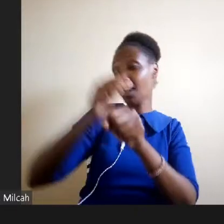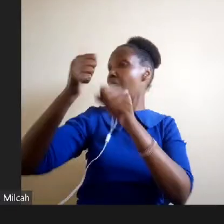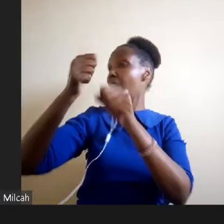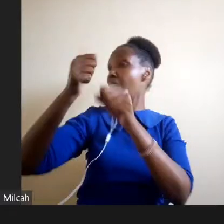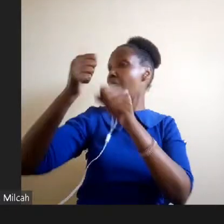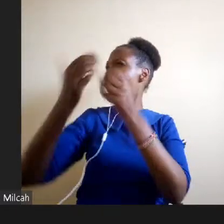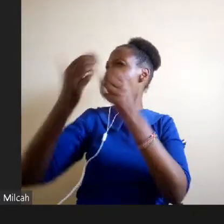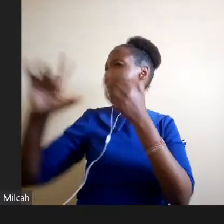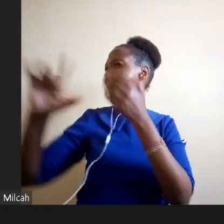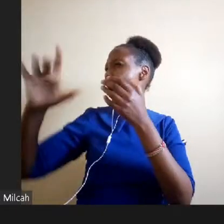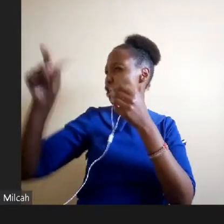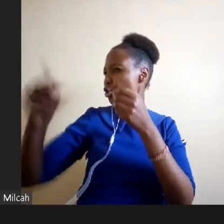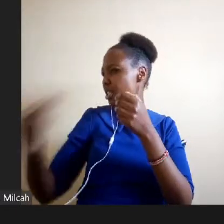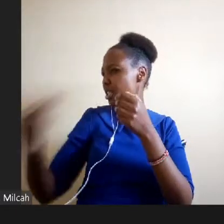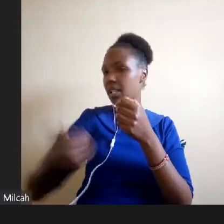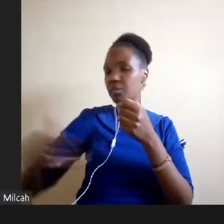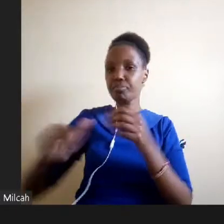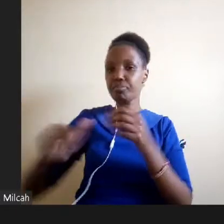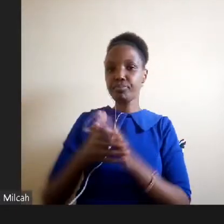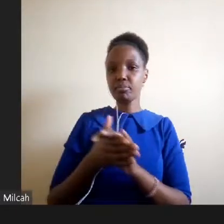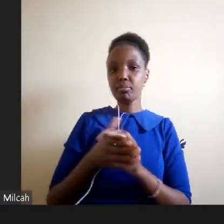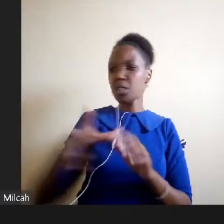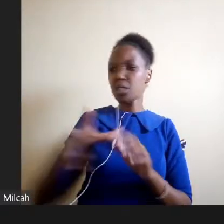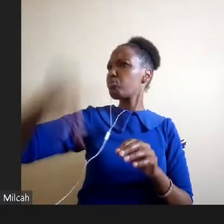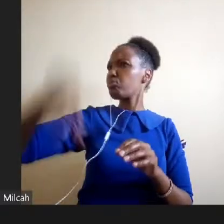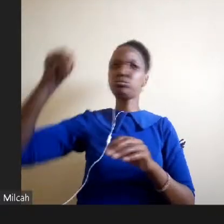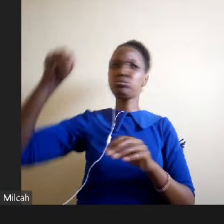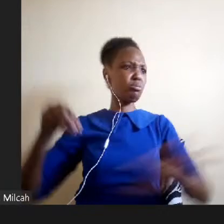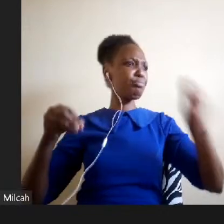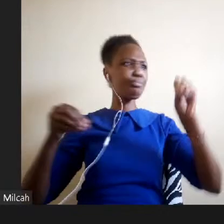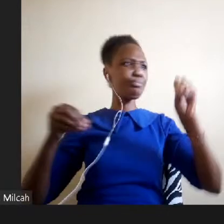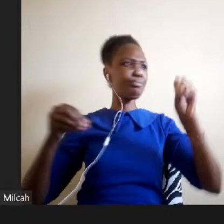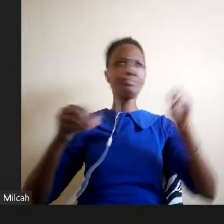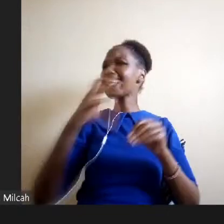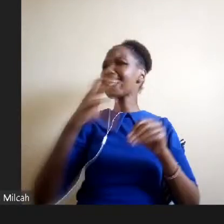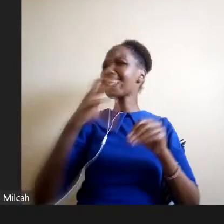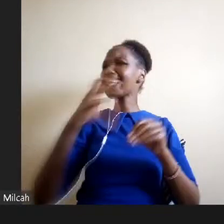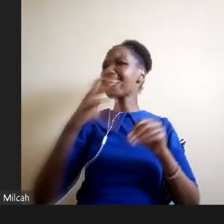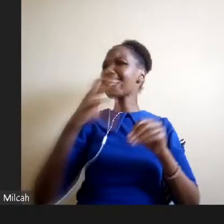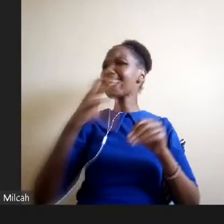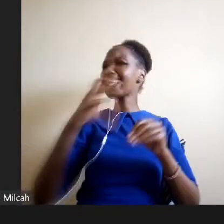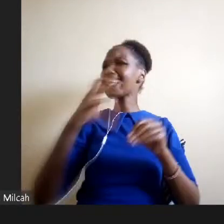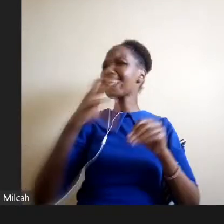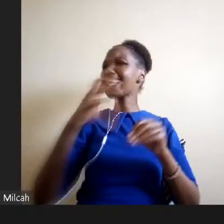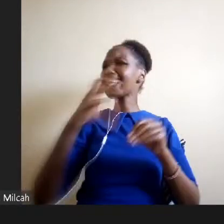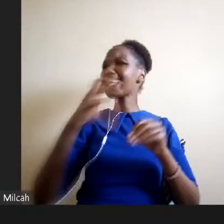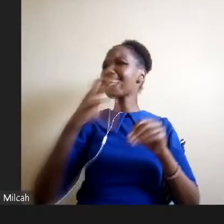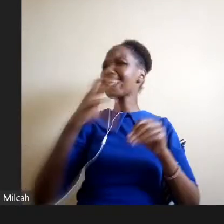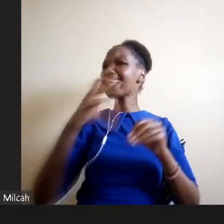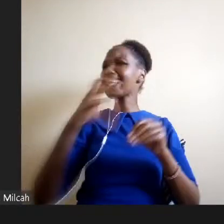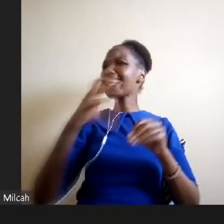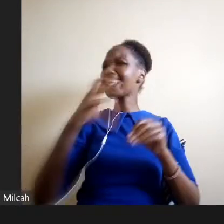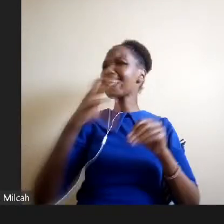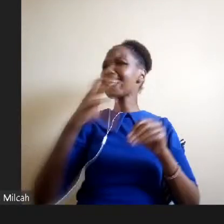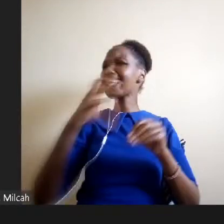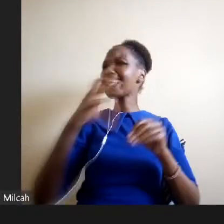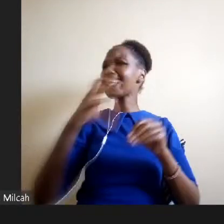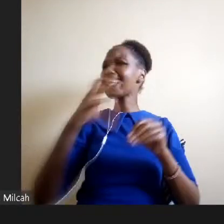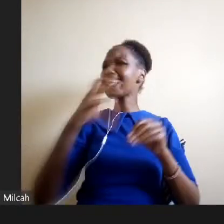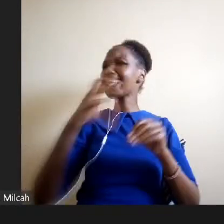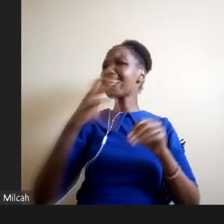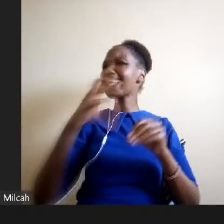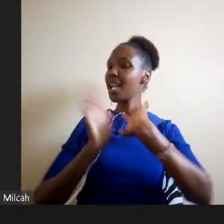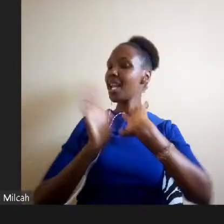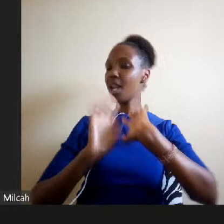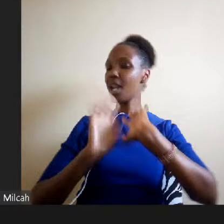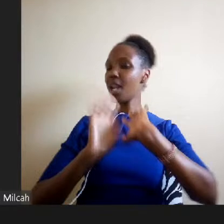then don't take away their devices. This is a mistake that very many parents do, and the reason why I actually advise